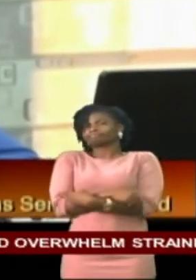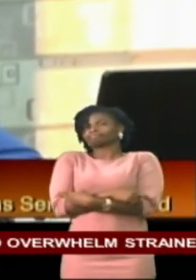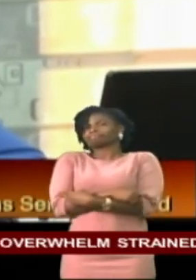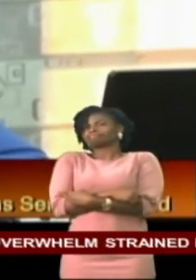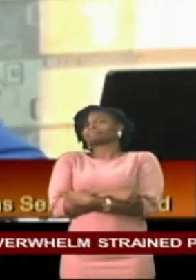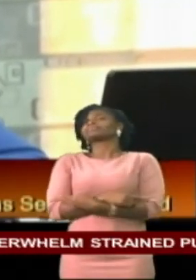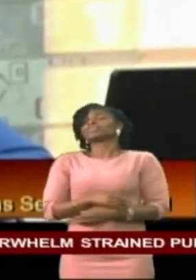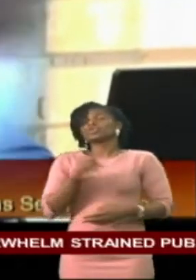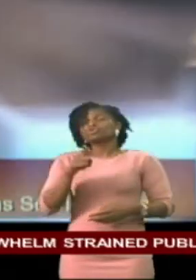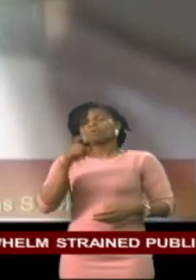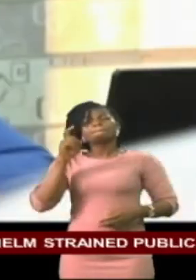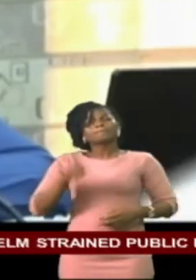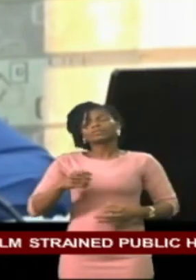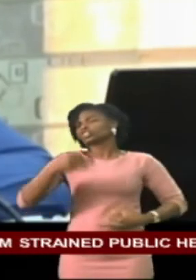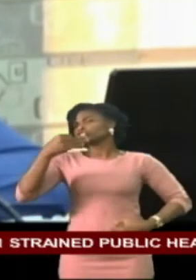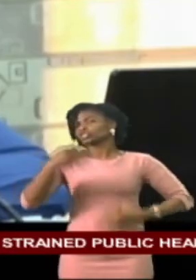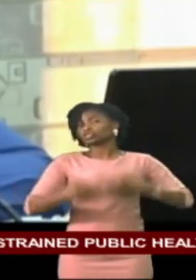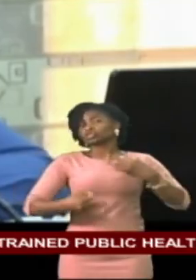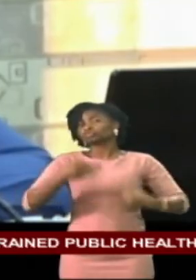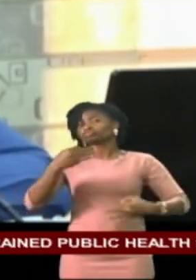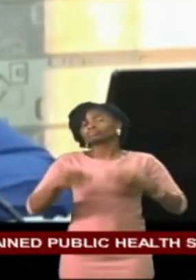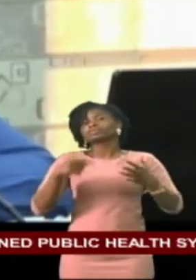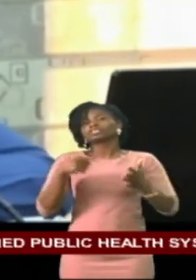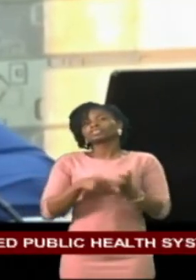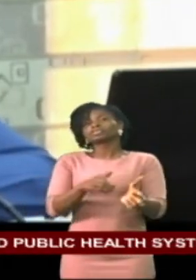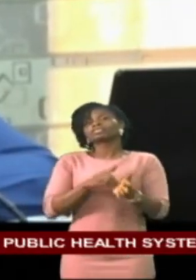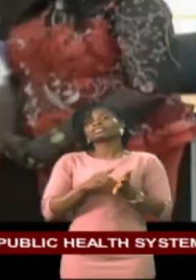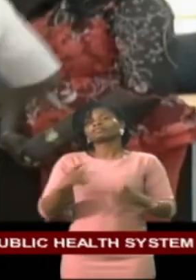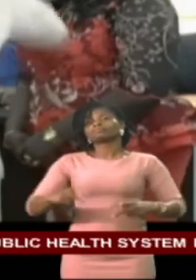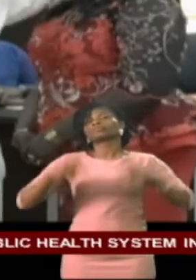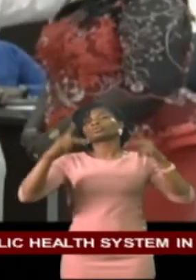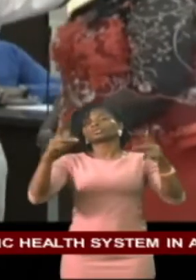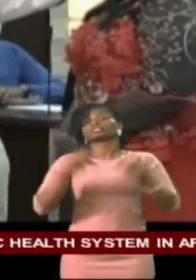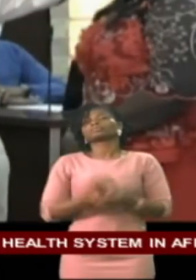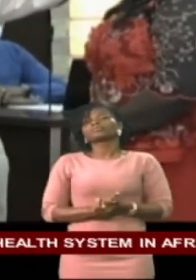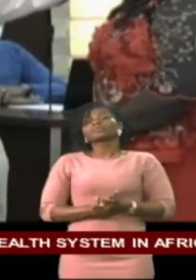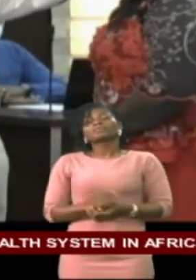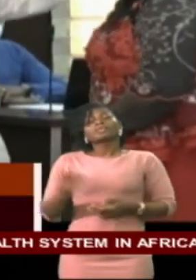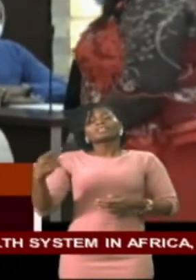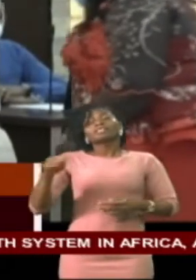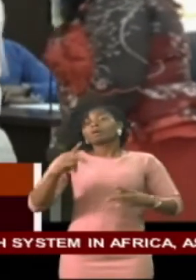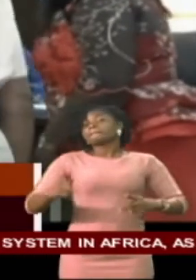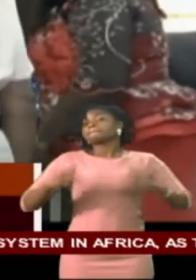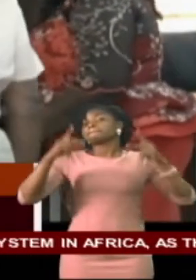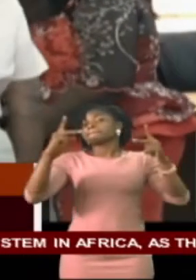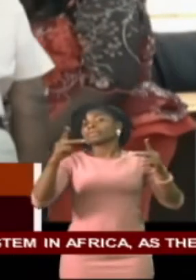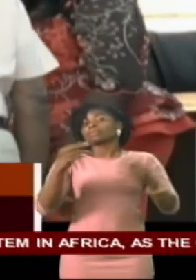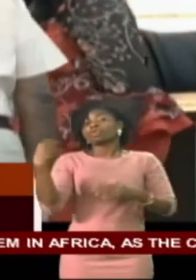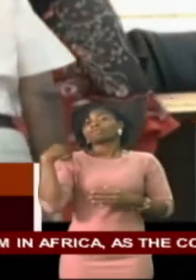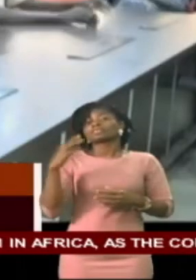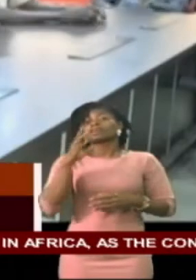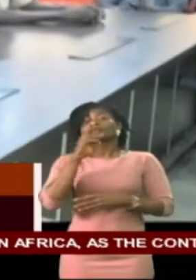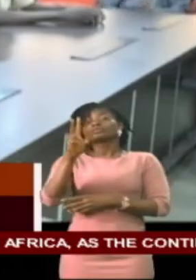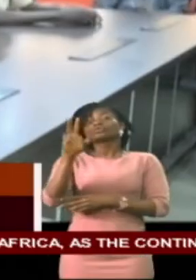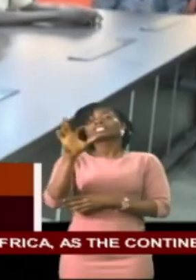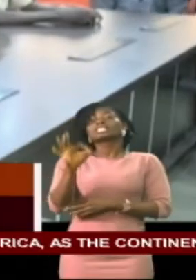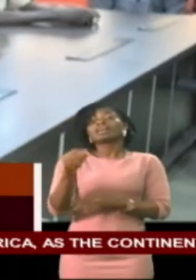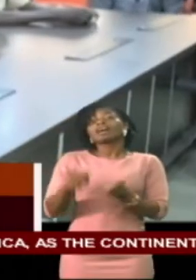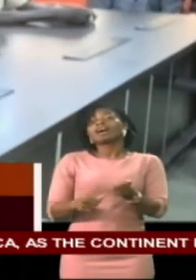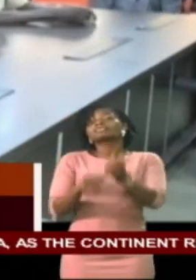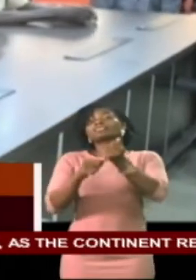We must justify this deserved promotion. The promoted officers are 29 assistant controllers